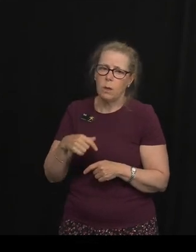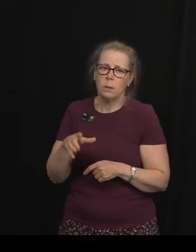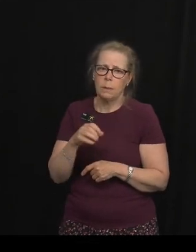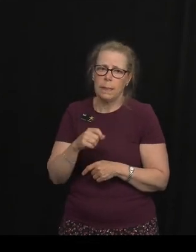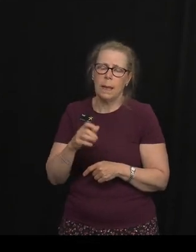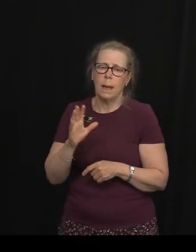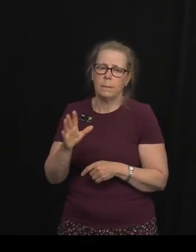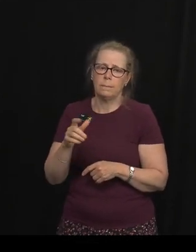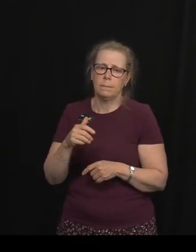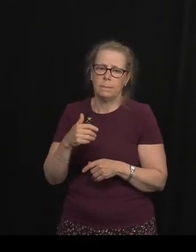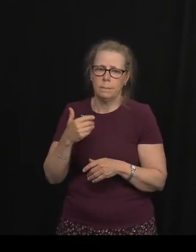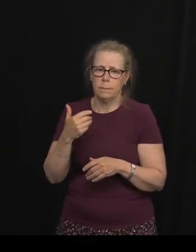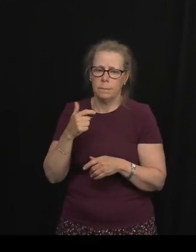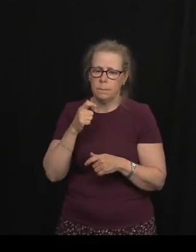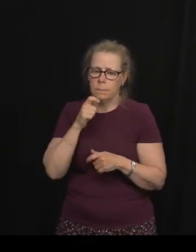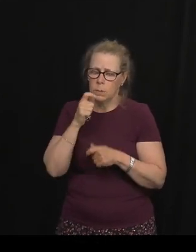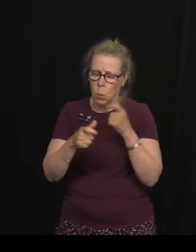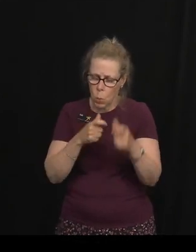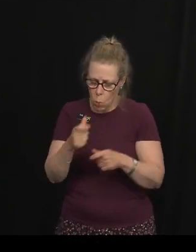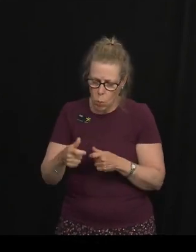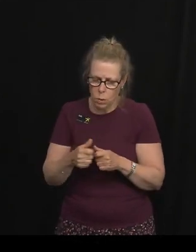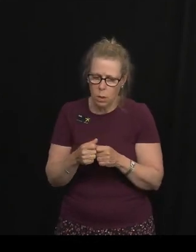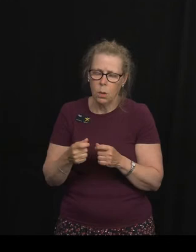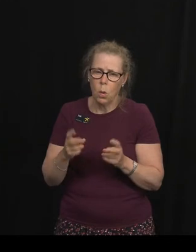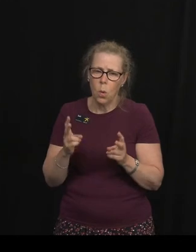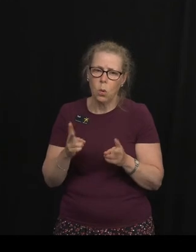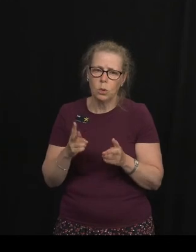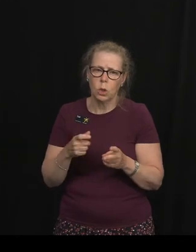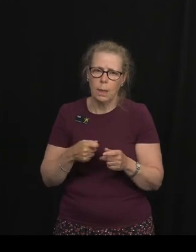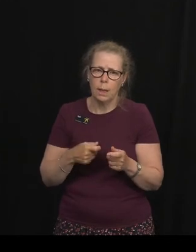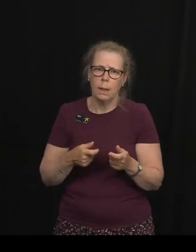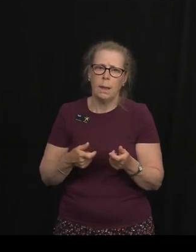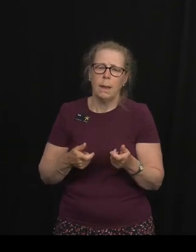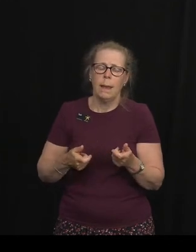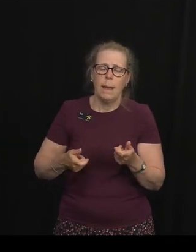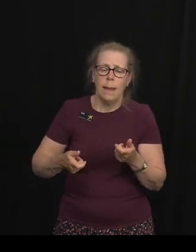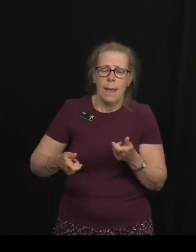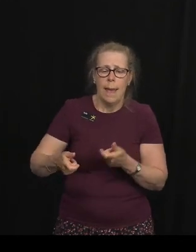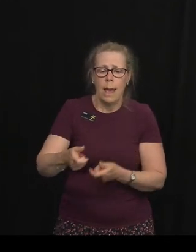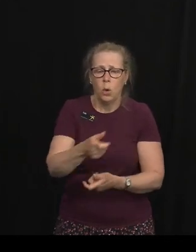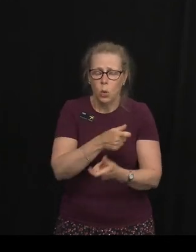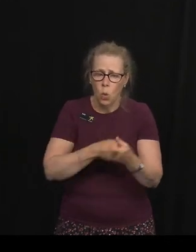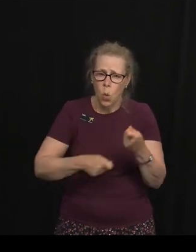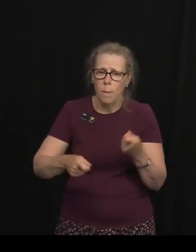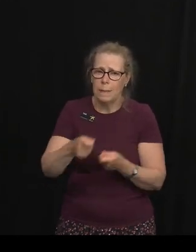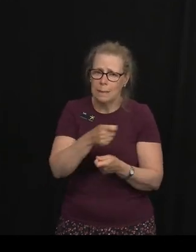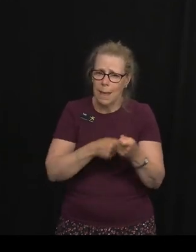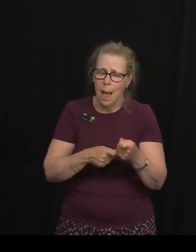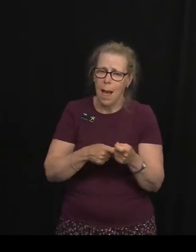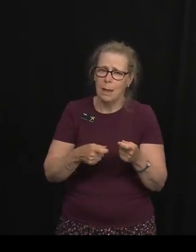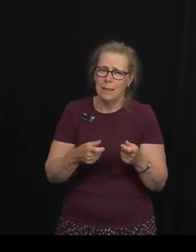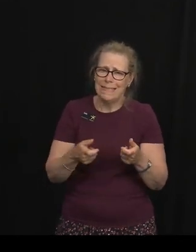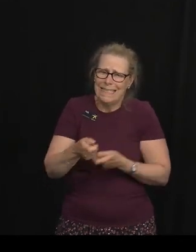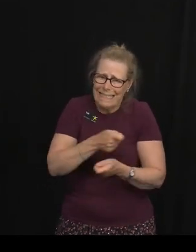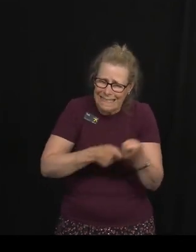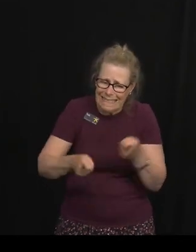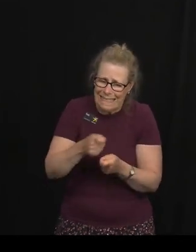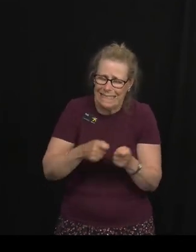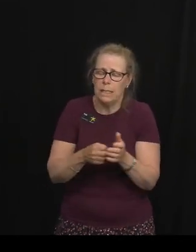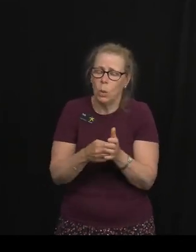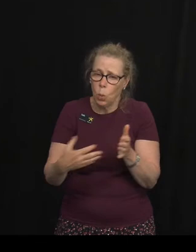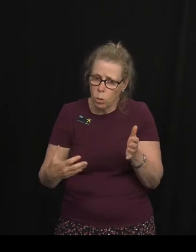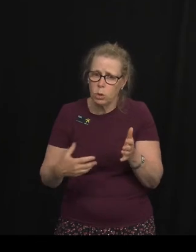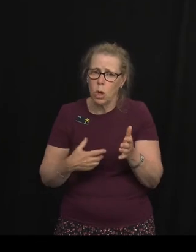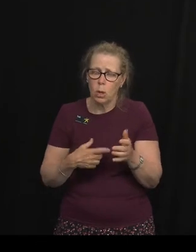the enormous financial losses that many countries had because of the pandemic, because